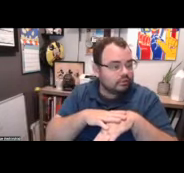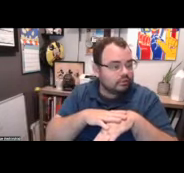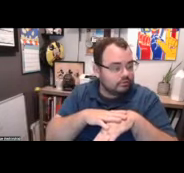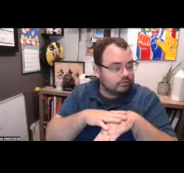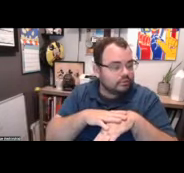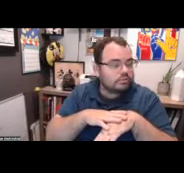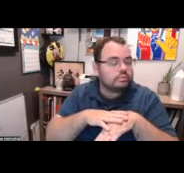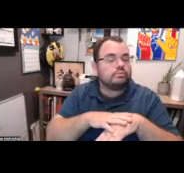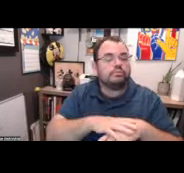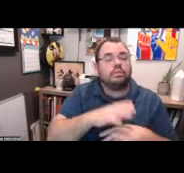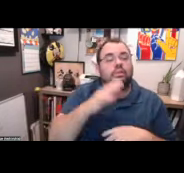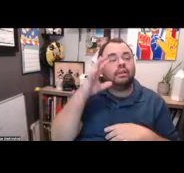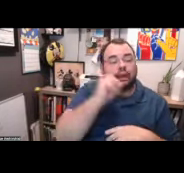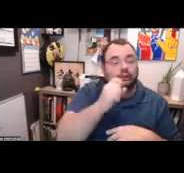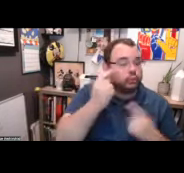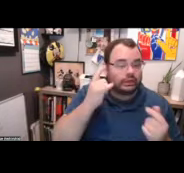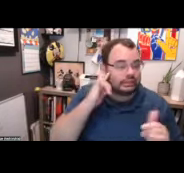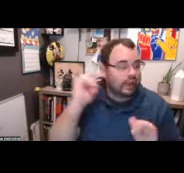on instead of just one.